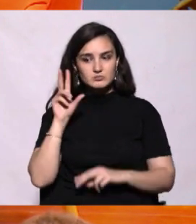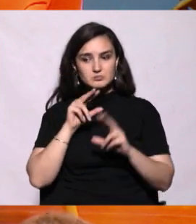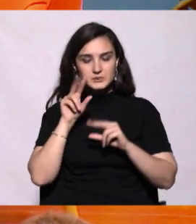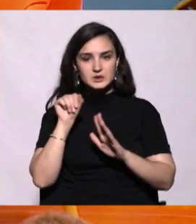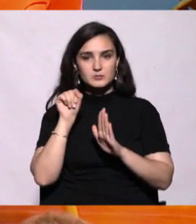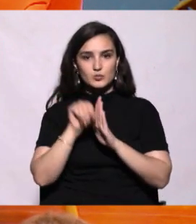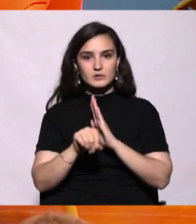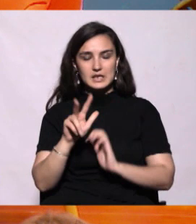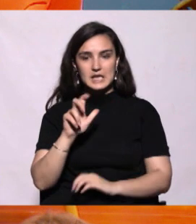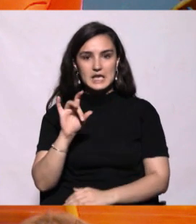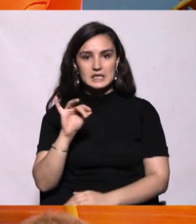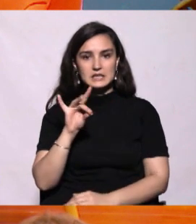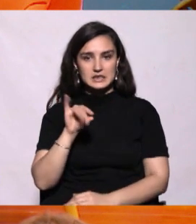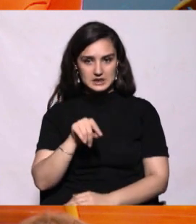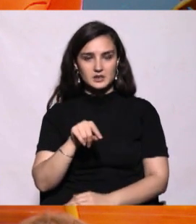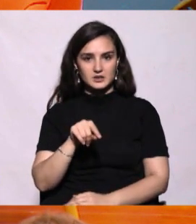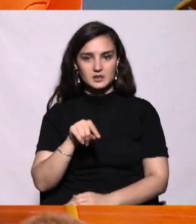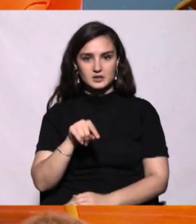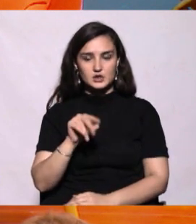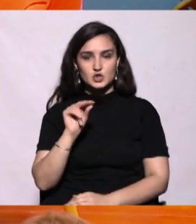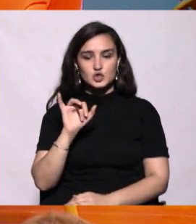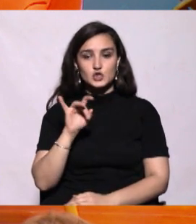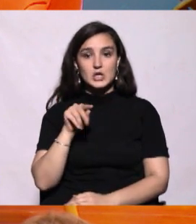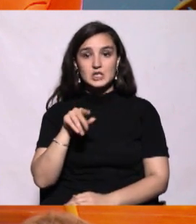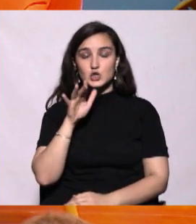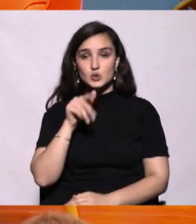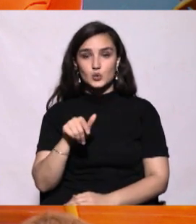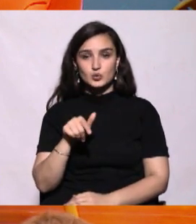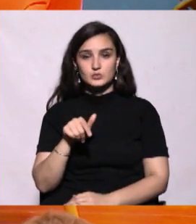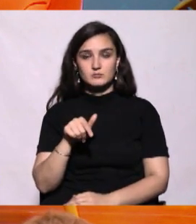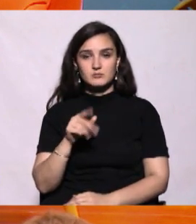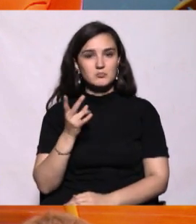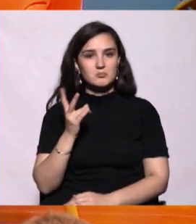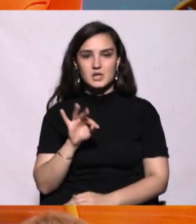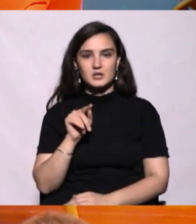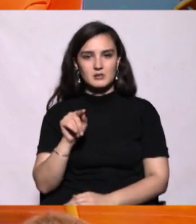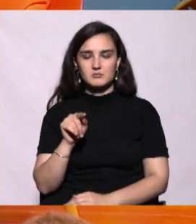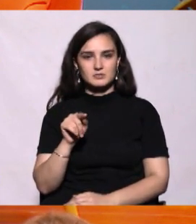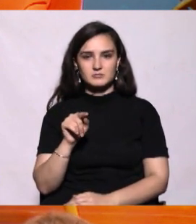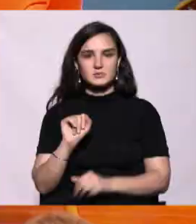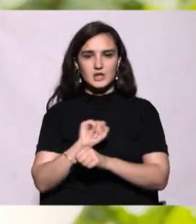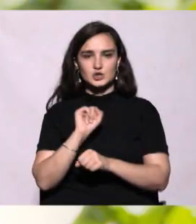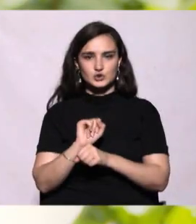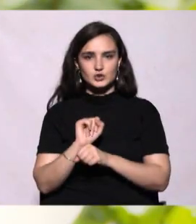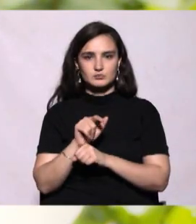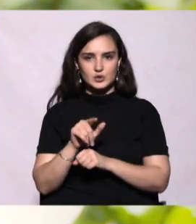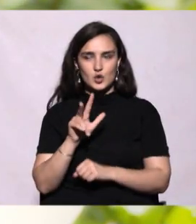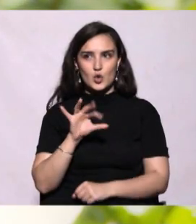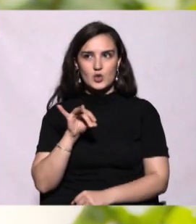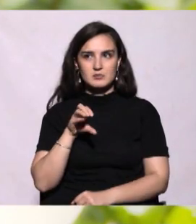kill Henry, the heir of Mr. Charles, this way, but he was stopped by Mr.